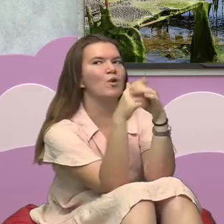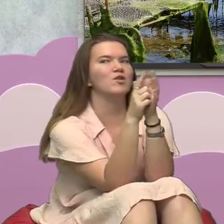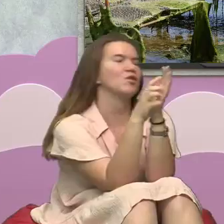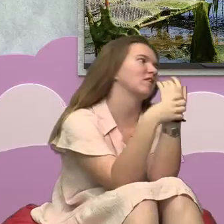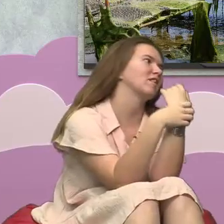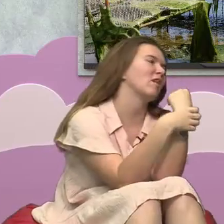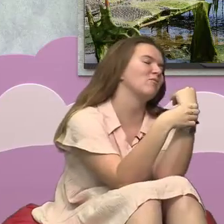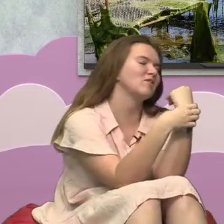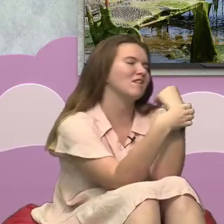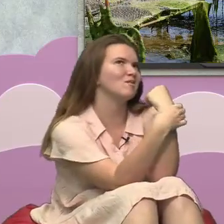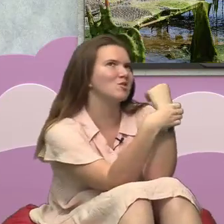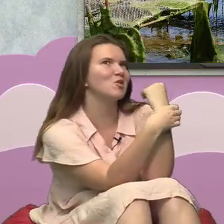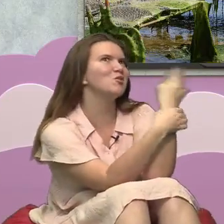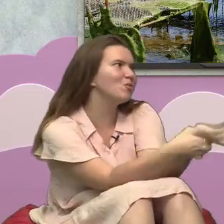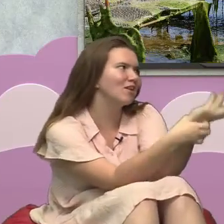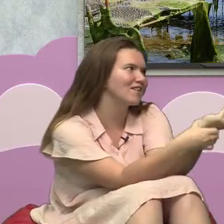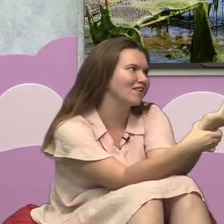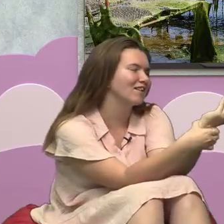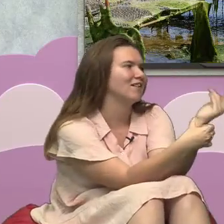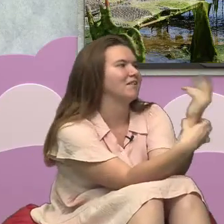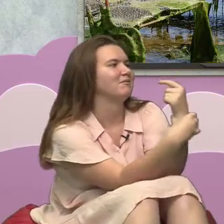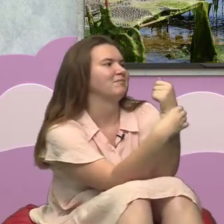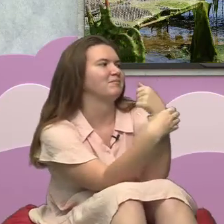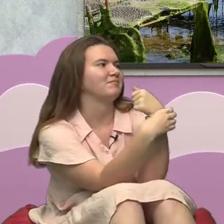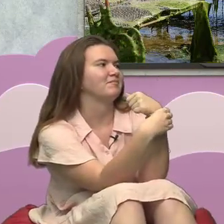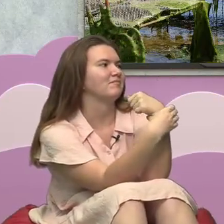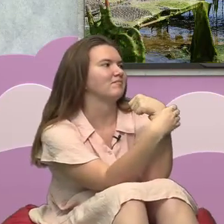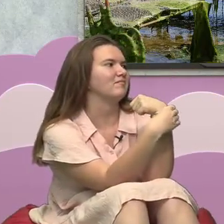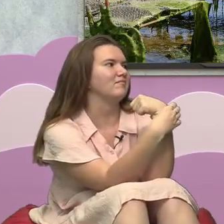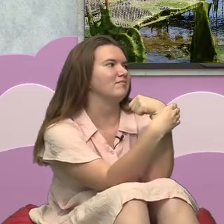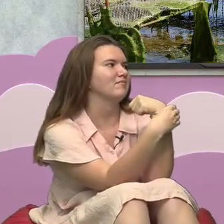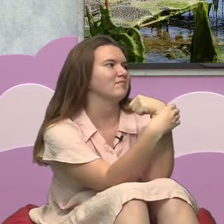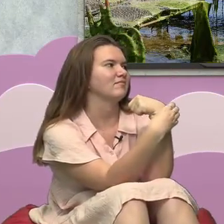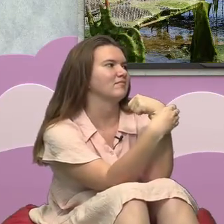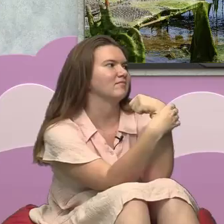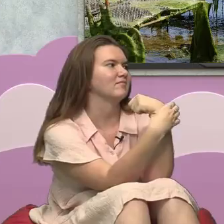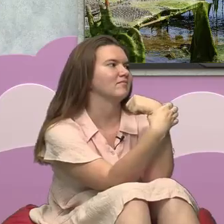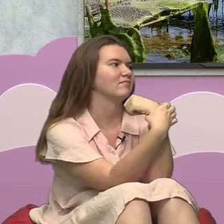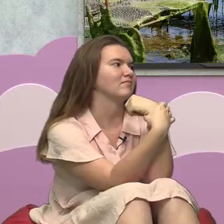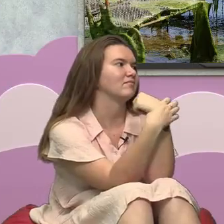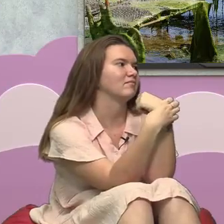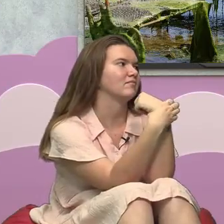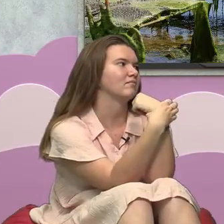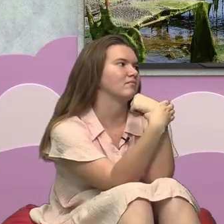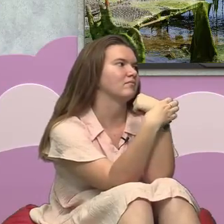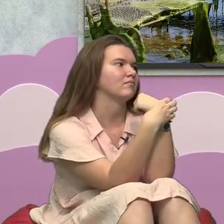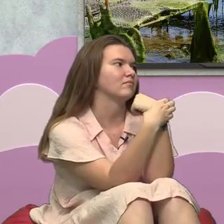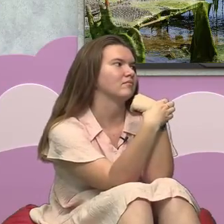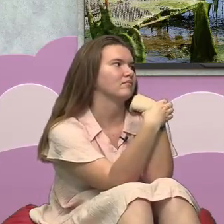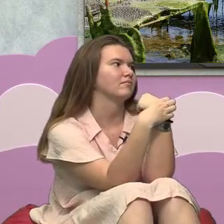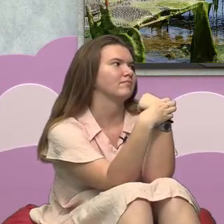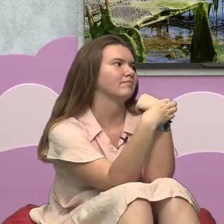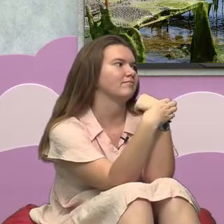Yes. What song do you want to sing? I was going to ask what song you want to sing. I don't have one in